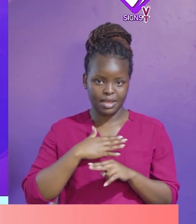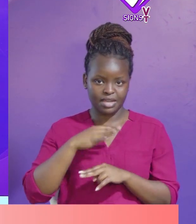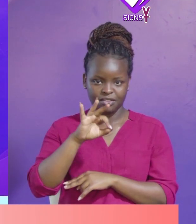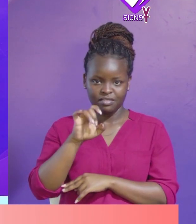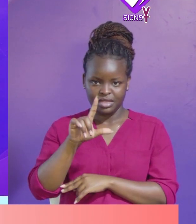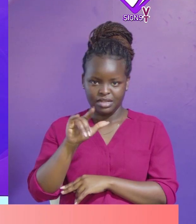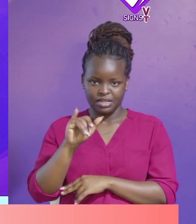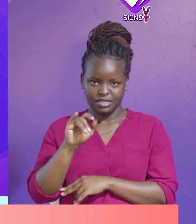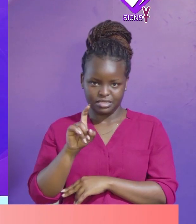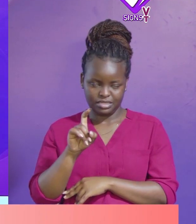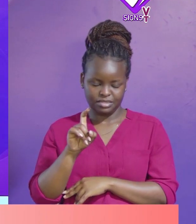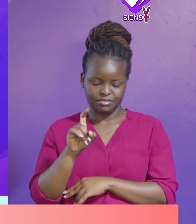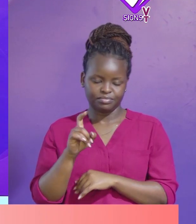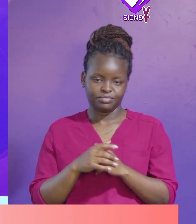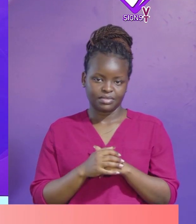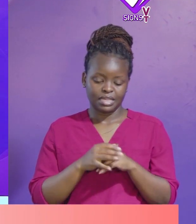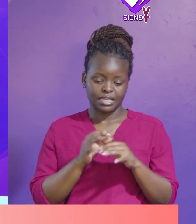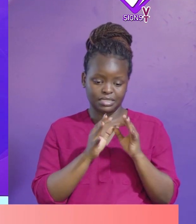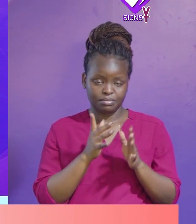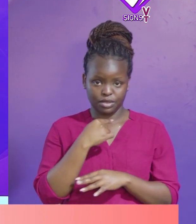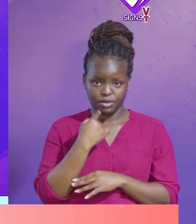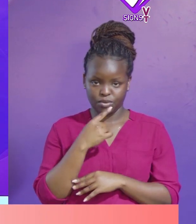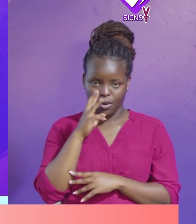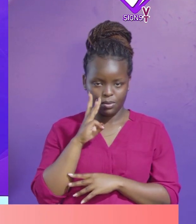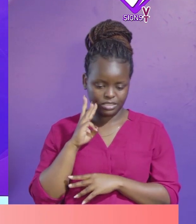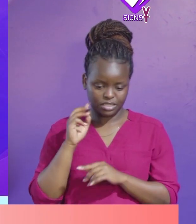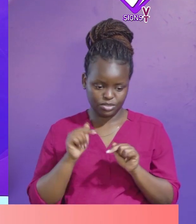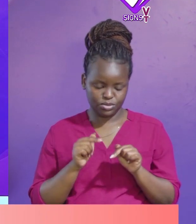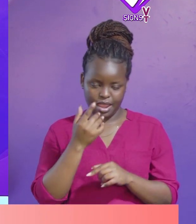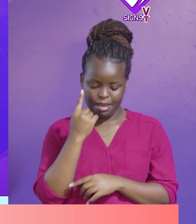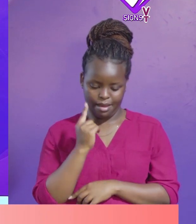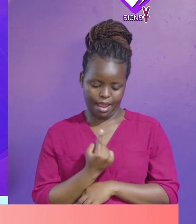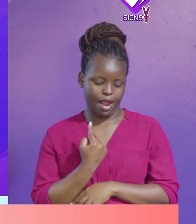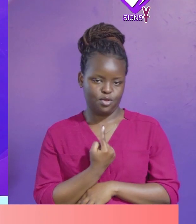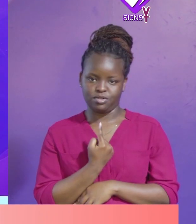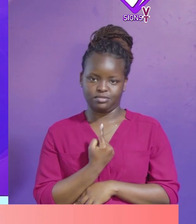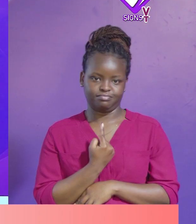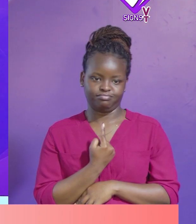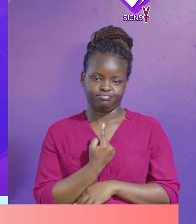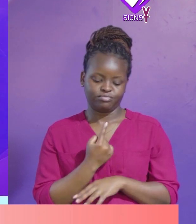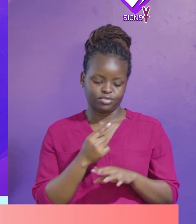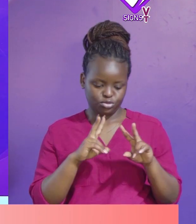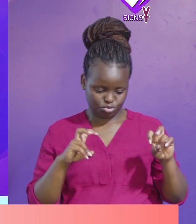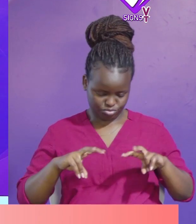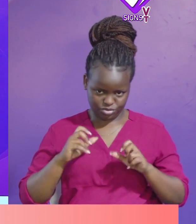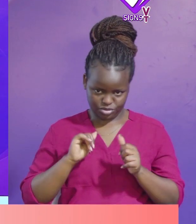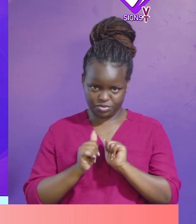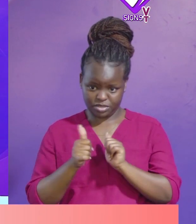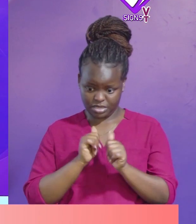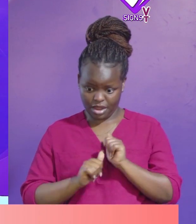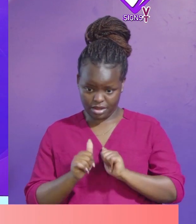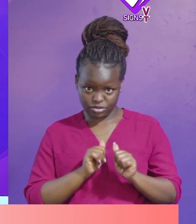language interpreter is Wanja Ngede. Today I will be a one-man army to take you through the sporting action over the